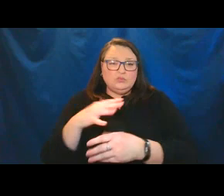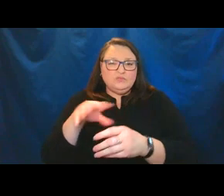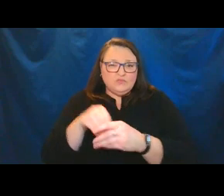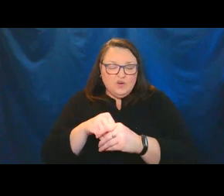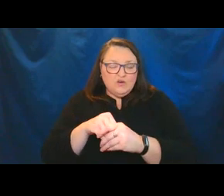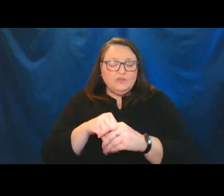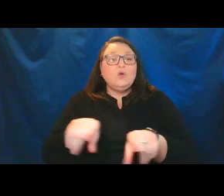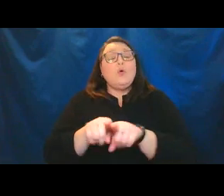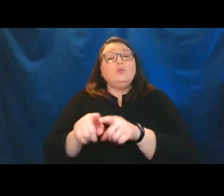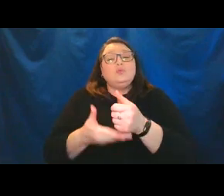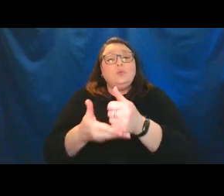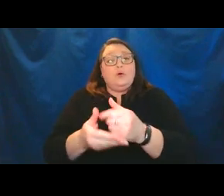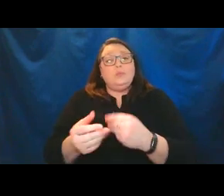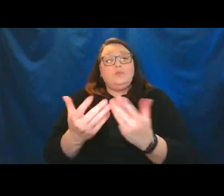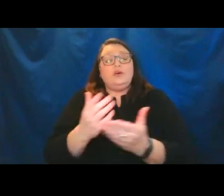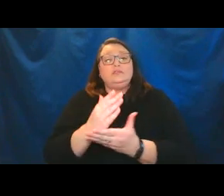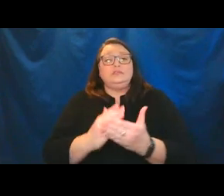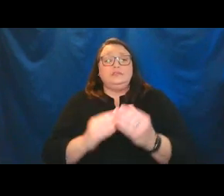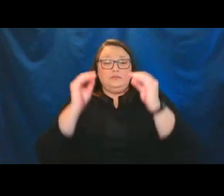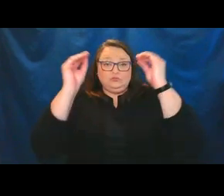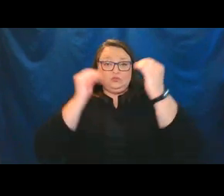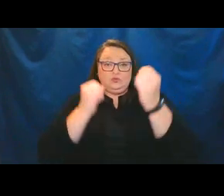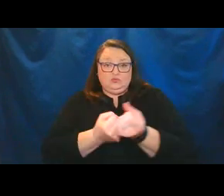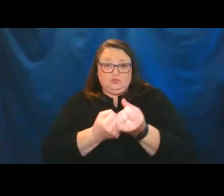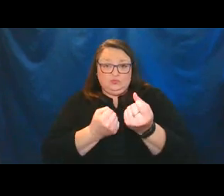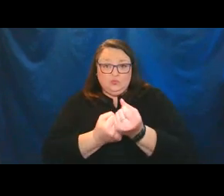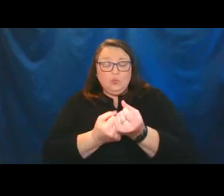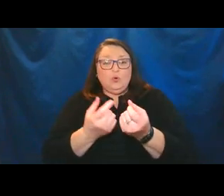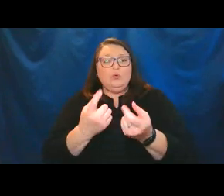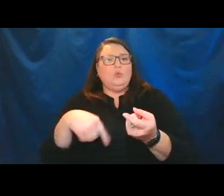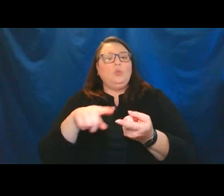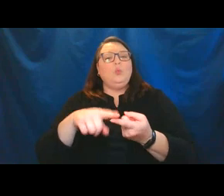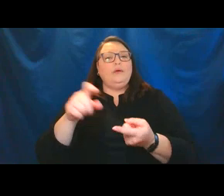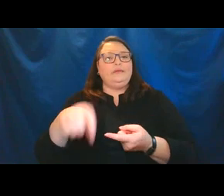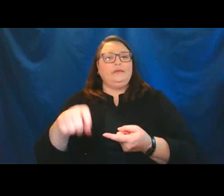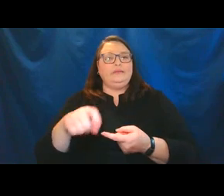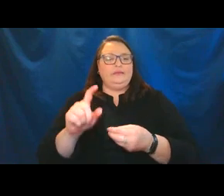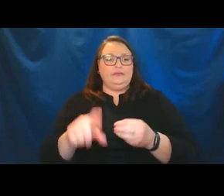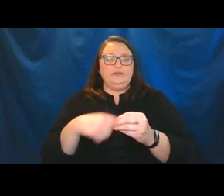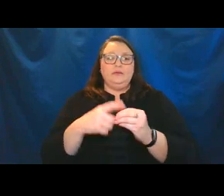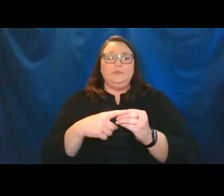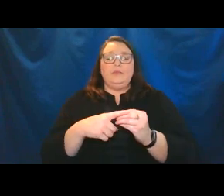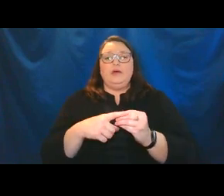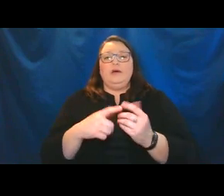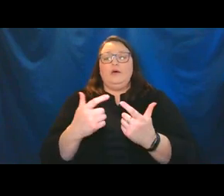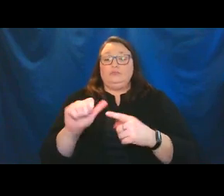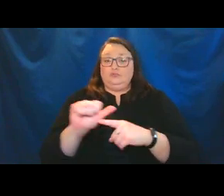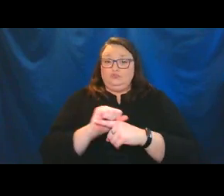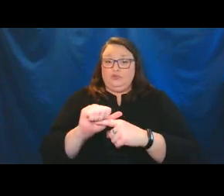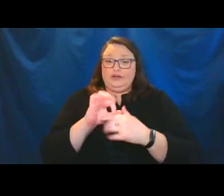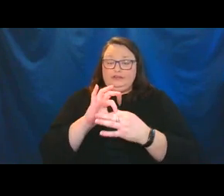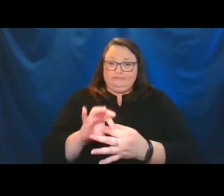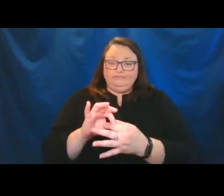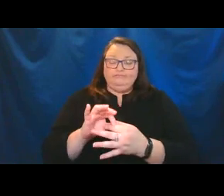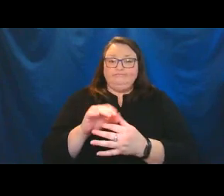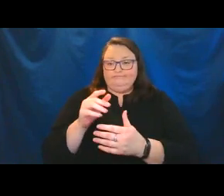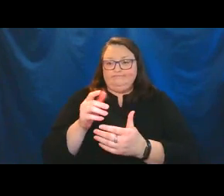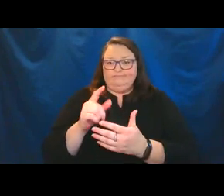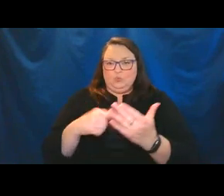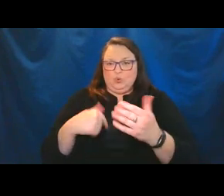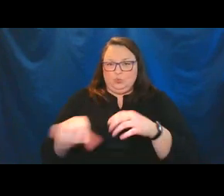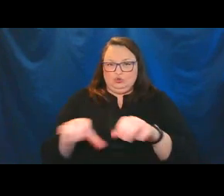ideally help also provide some instructional support as needed in regards to training around those efforts. Sorry, I